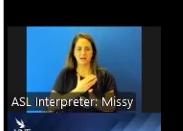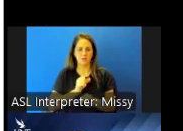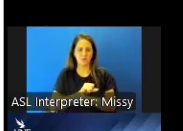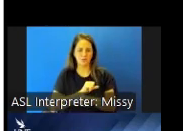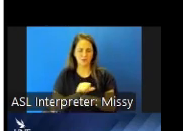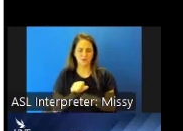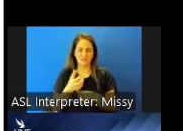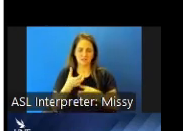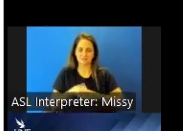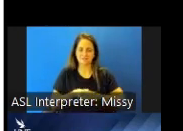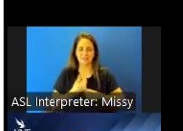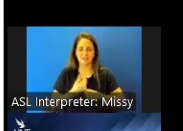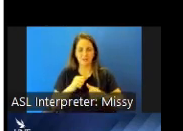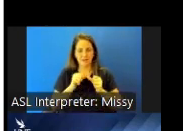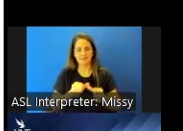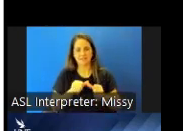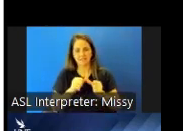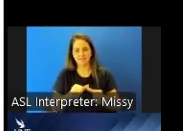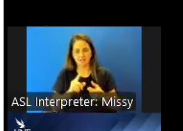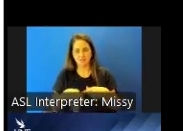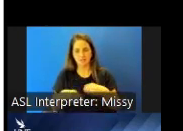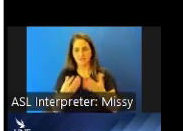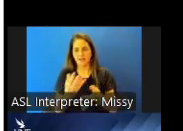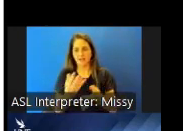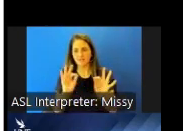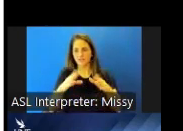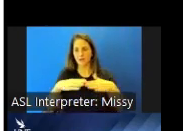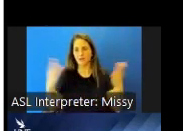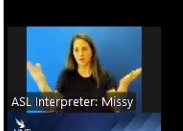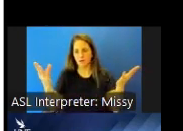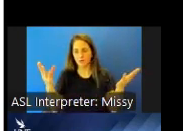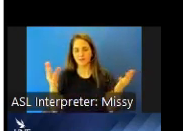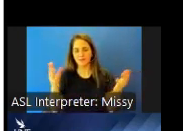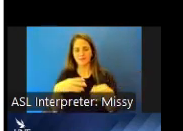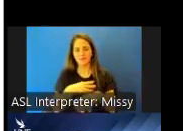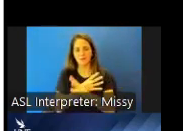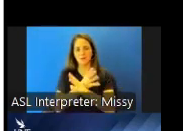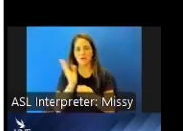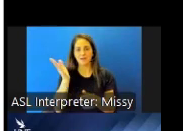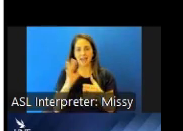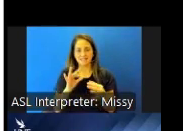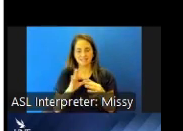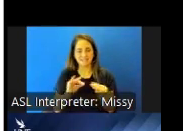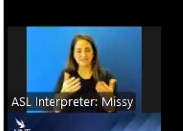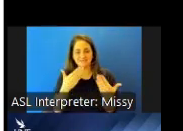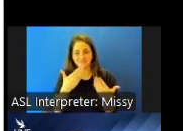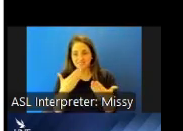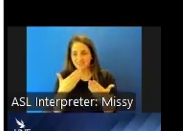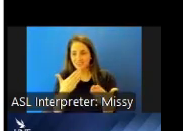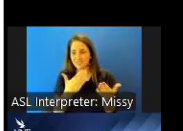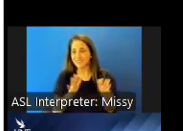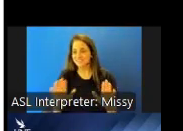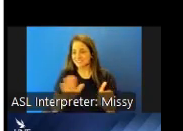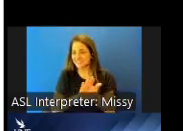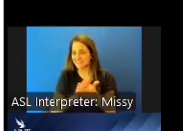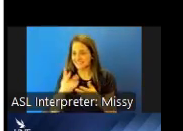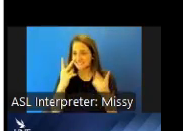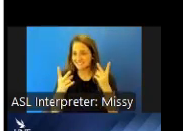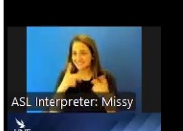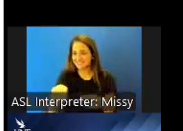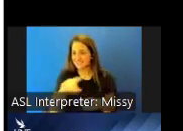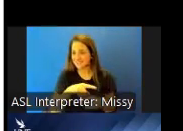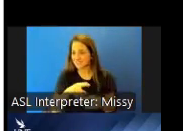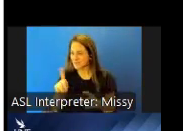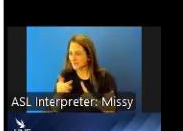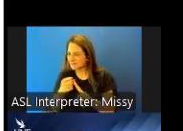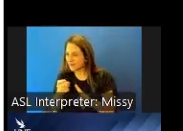and we can continue to provide free and open webcasts to you all. So thank you. It was great to see where everyone's calling in from.